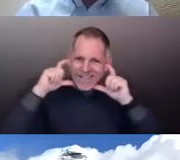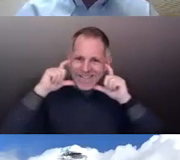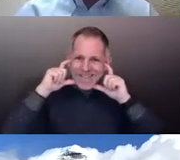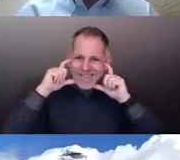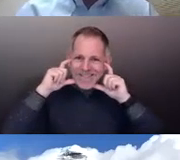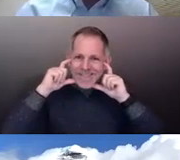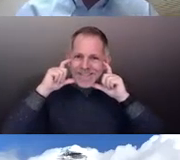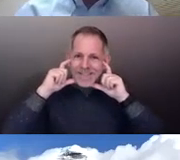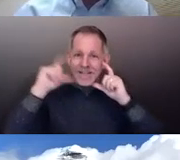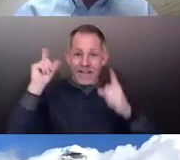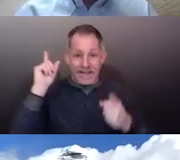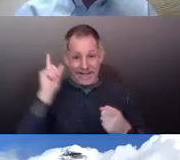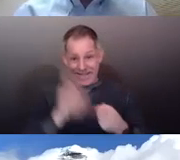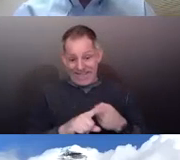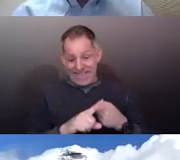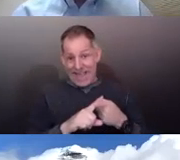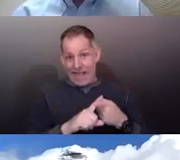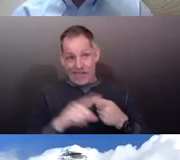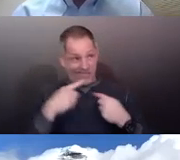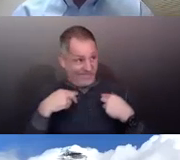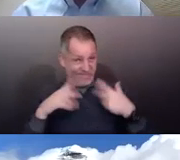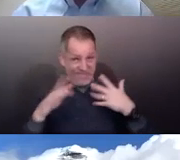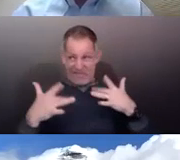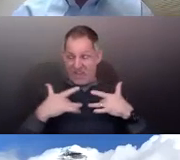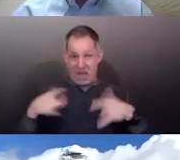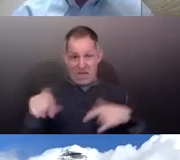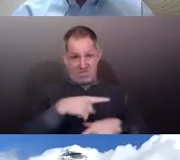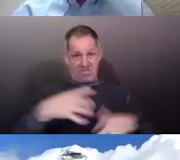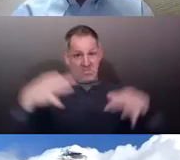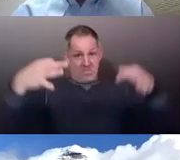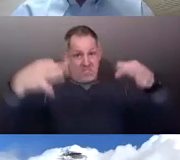to a year from now. Next slide.